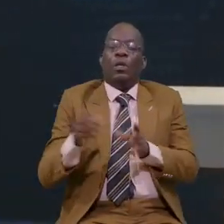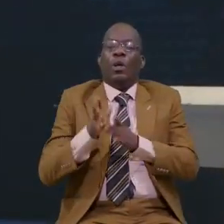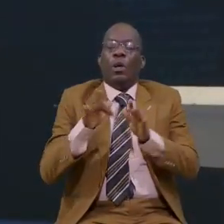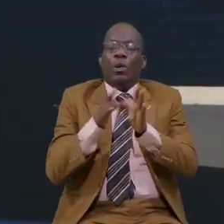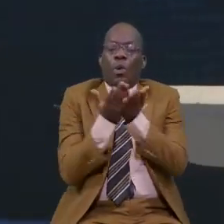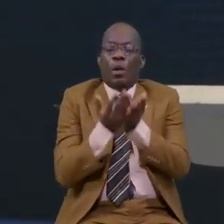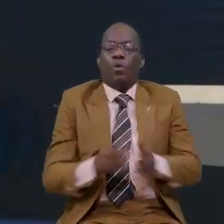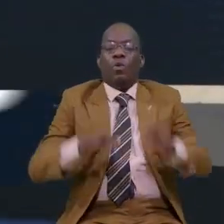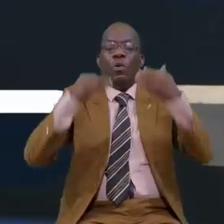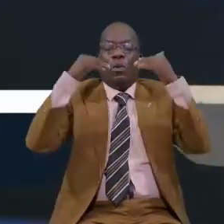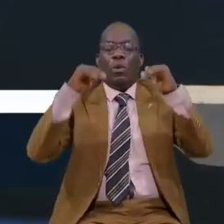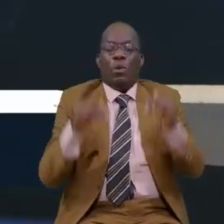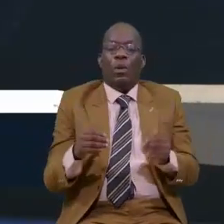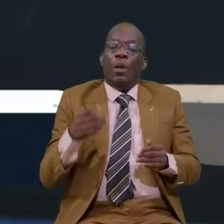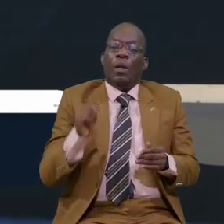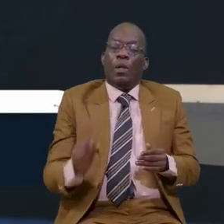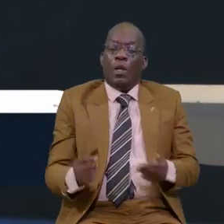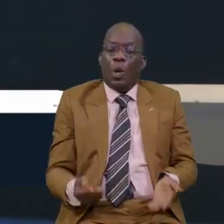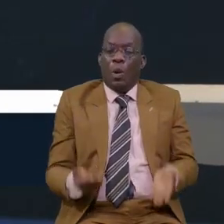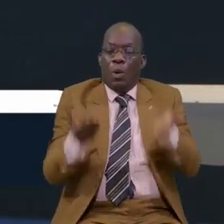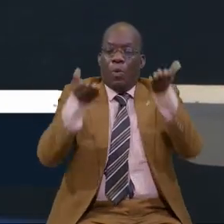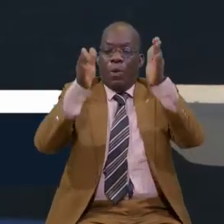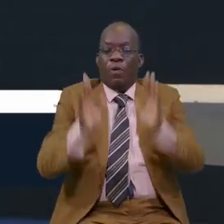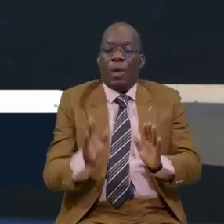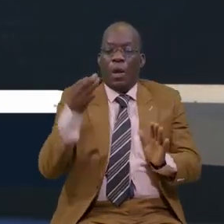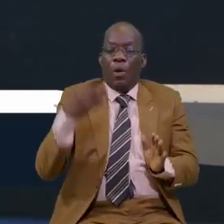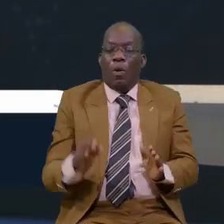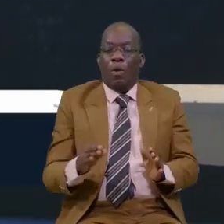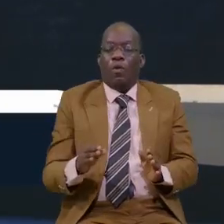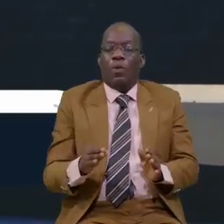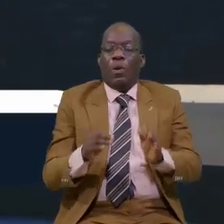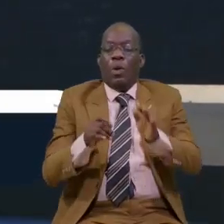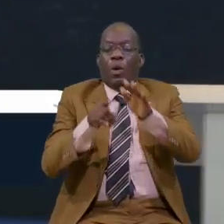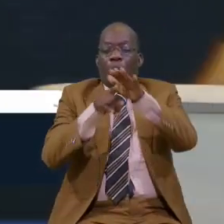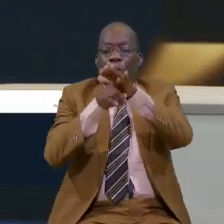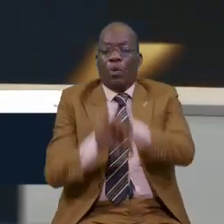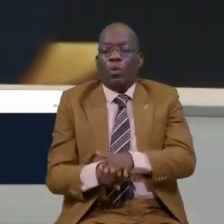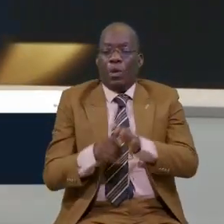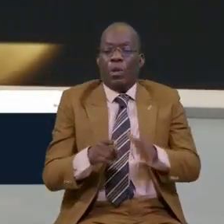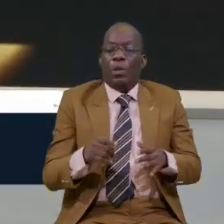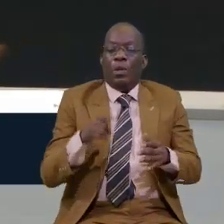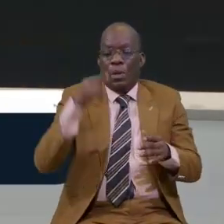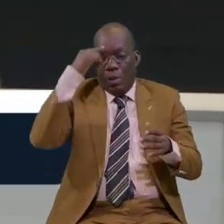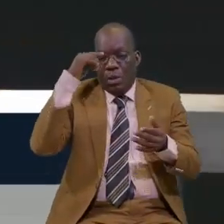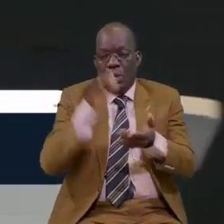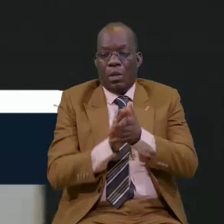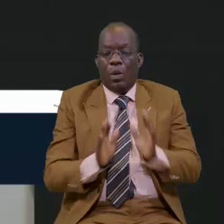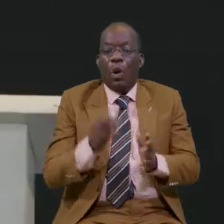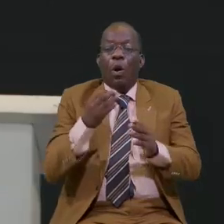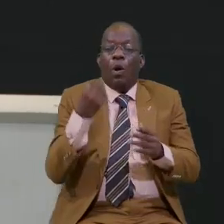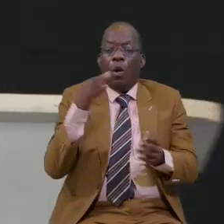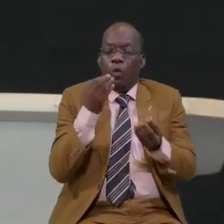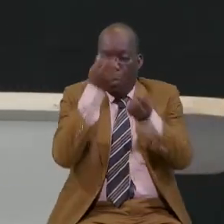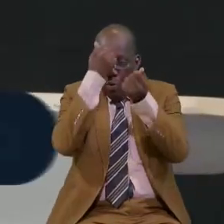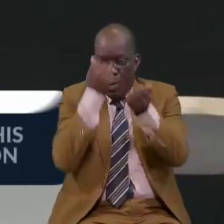uplifter of subjected saints to secured heavenly seats. Number three, he